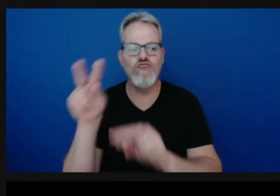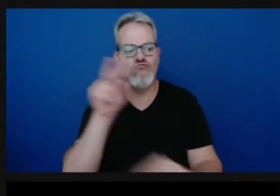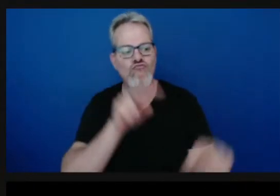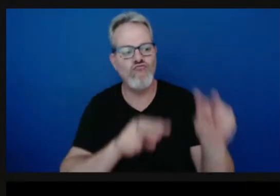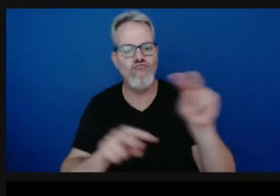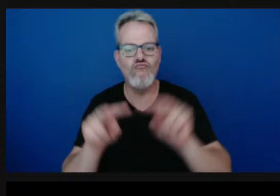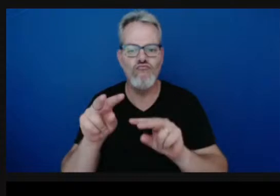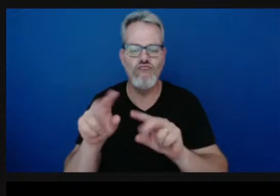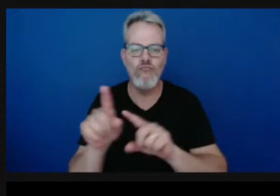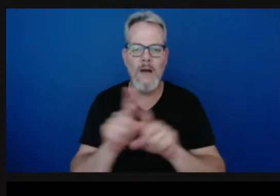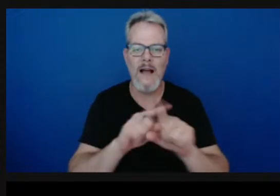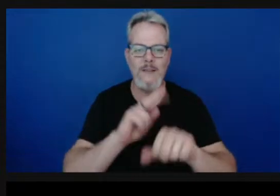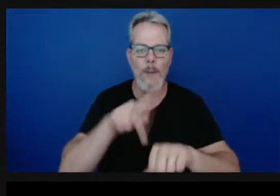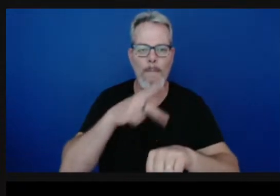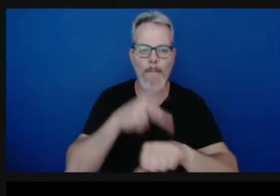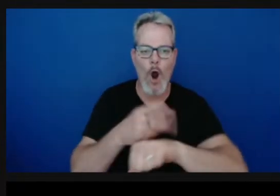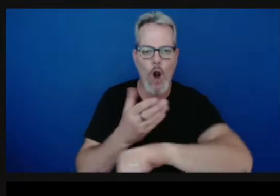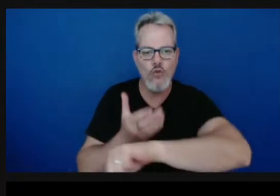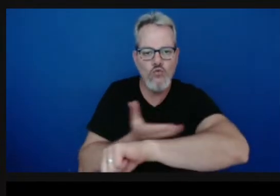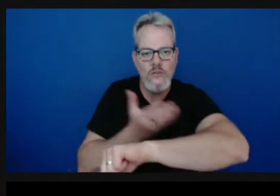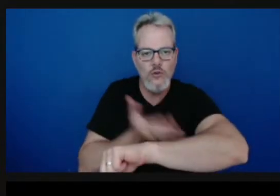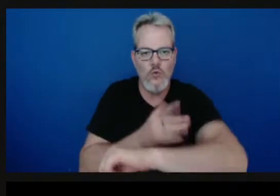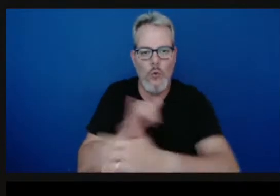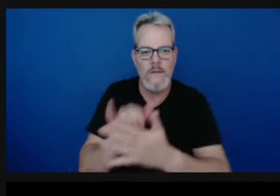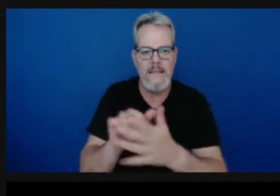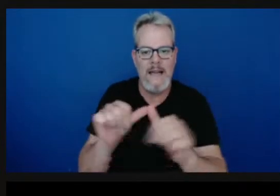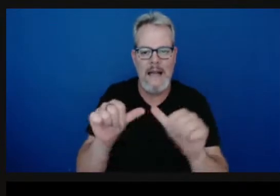park restores that site.